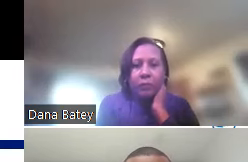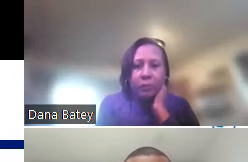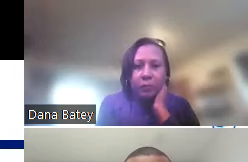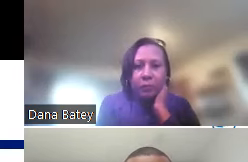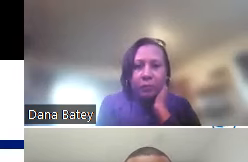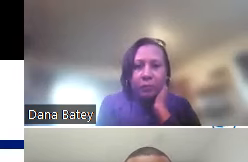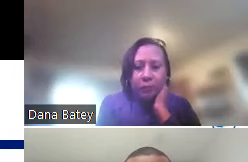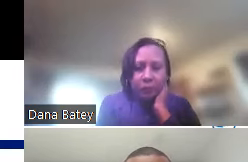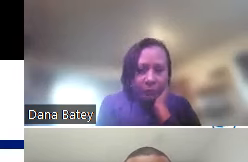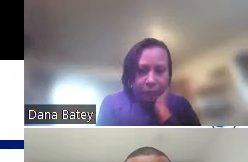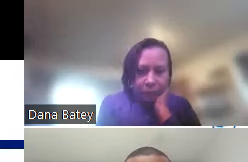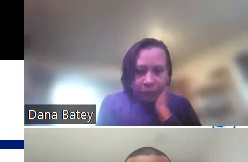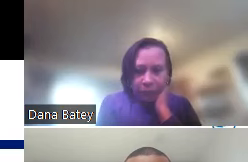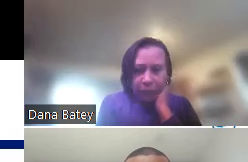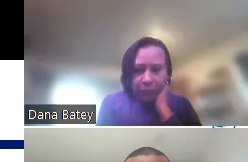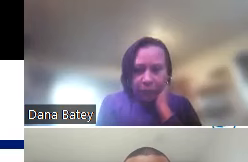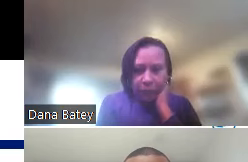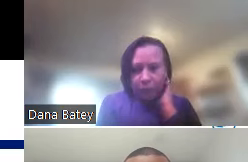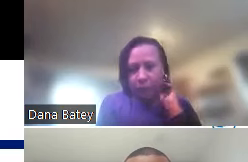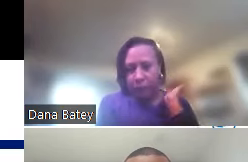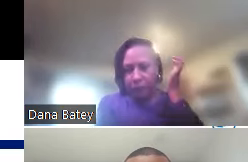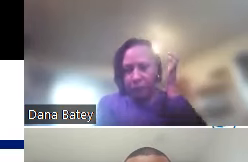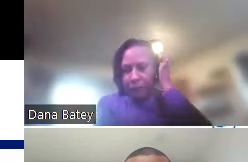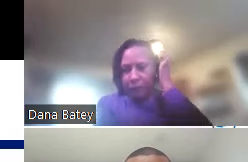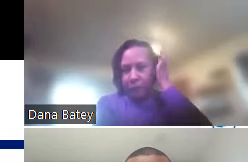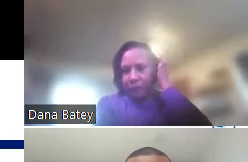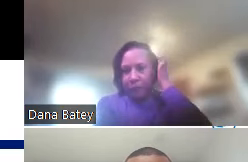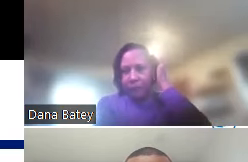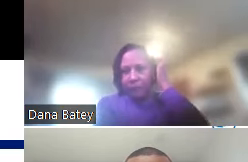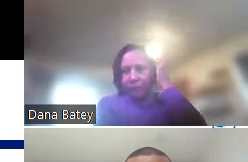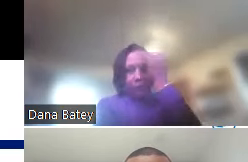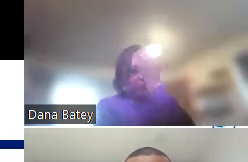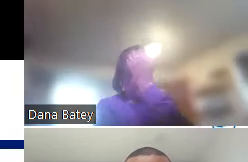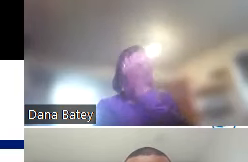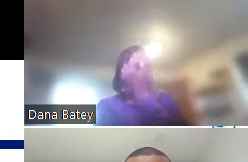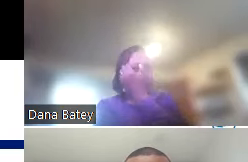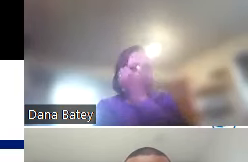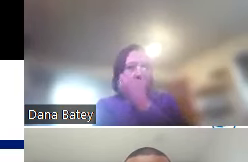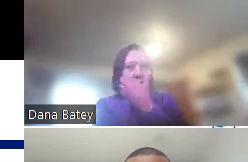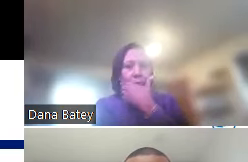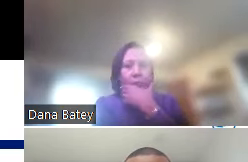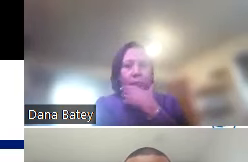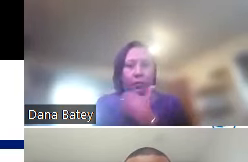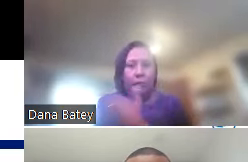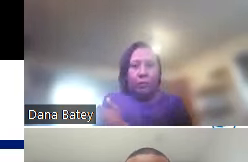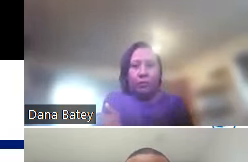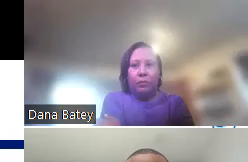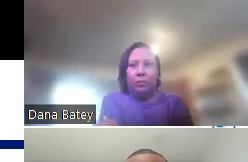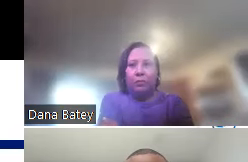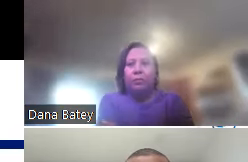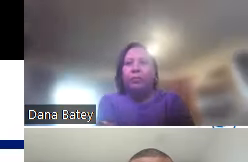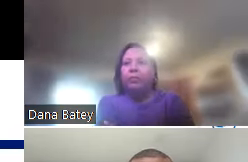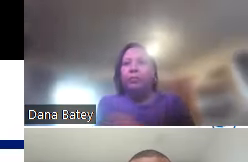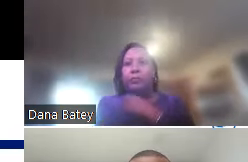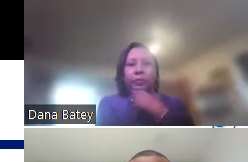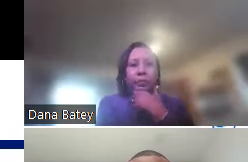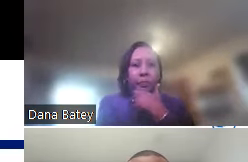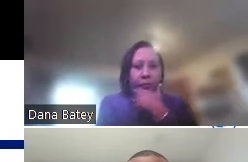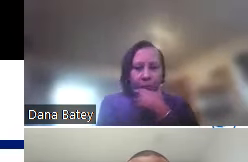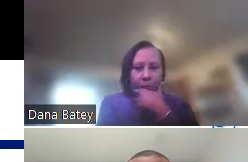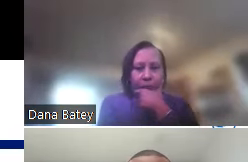current more statewide data sources that are available is the Colorado Department of Public Health, or CDPHE, of course, the